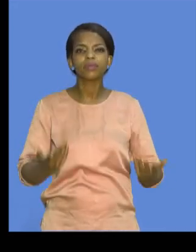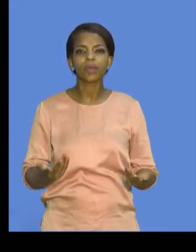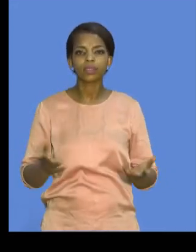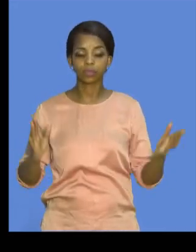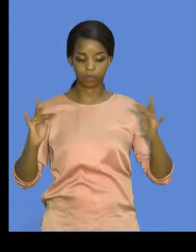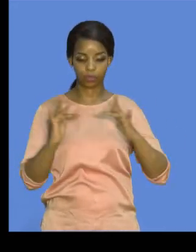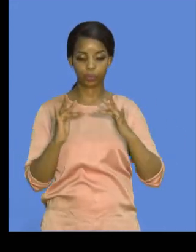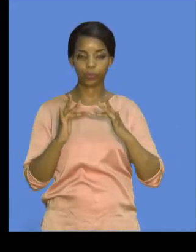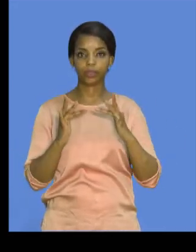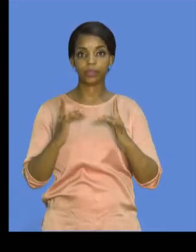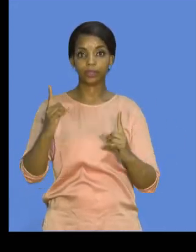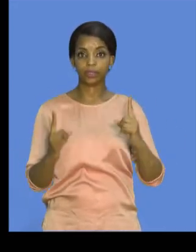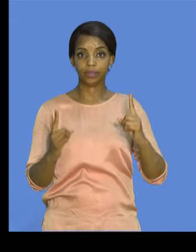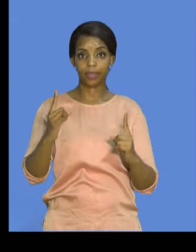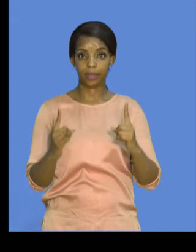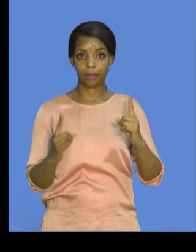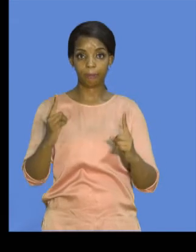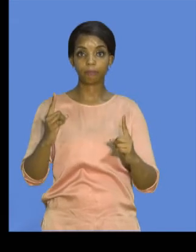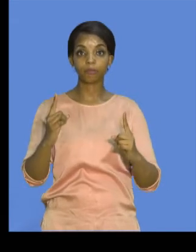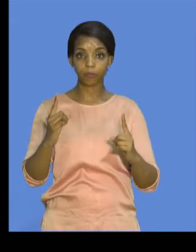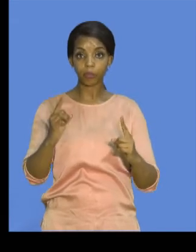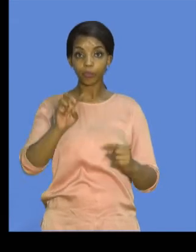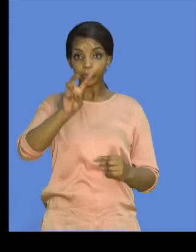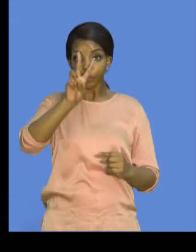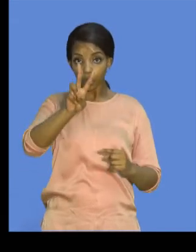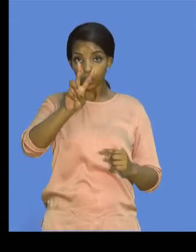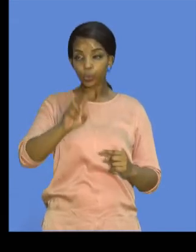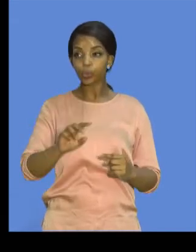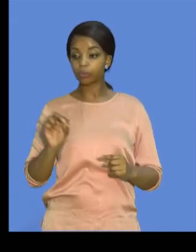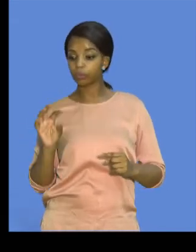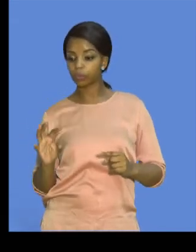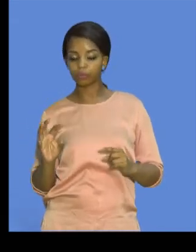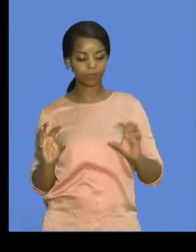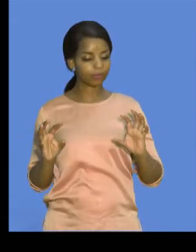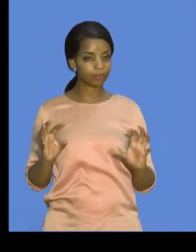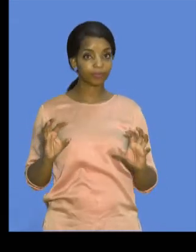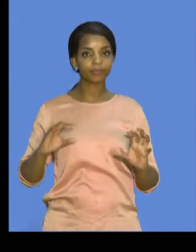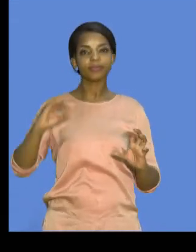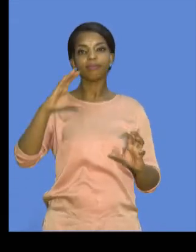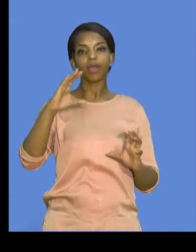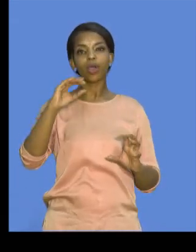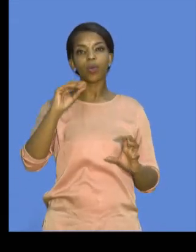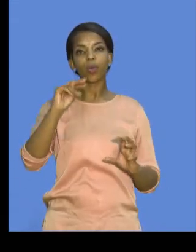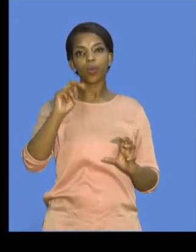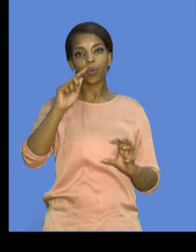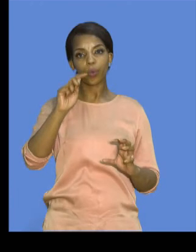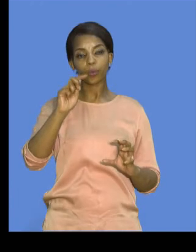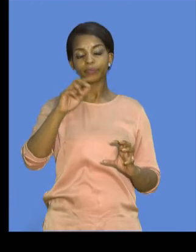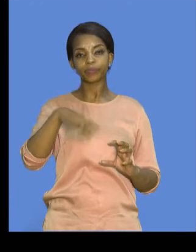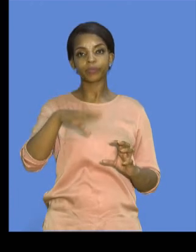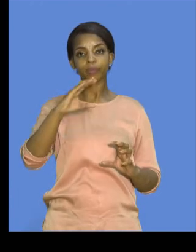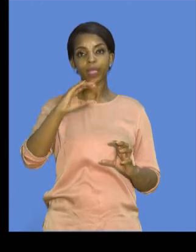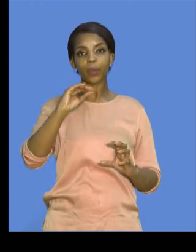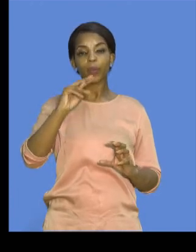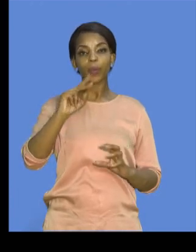two materials are conductors, right? So conductors, remember physical properties, are materials